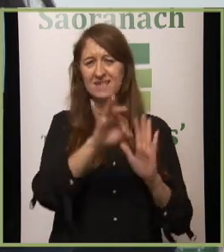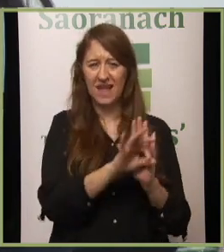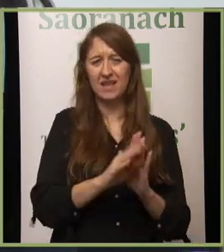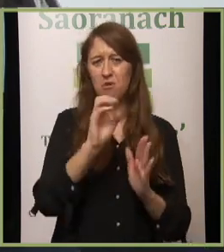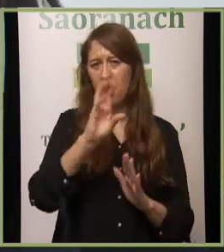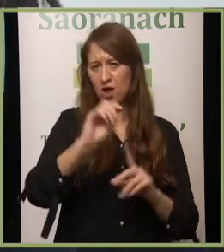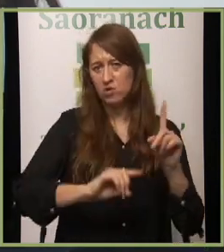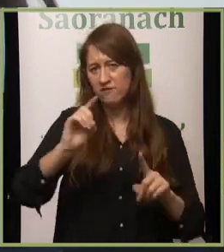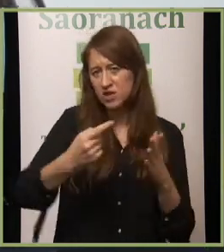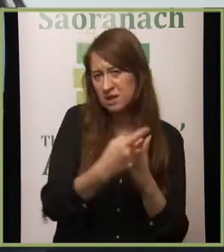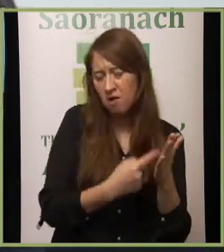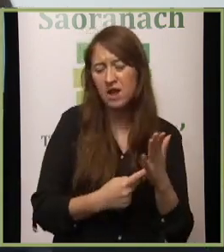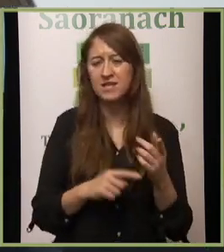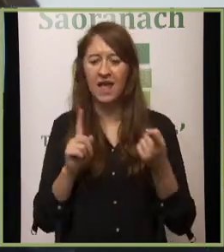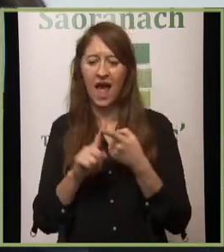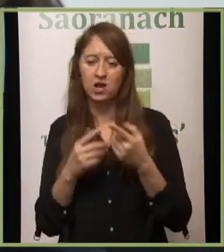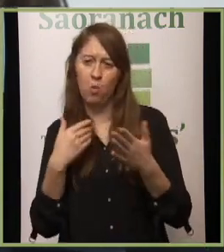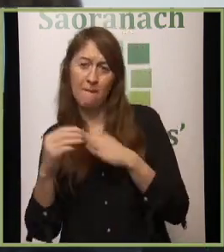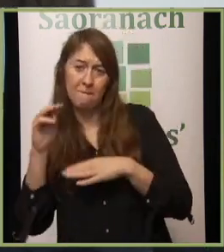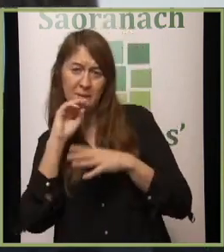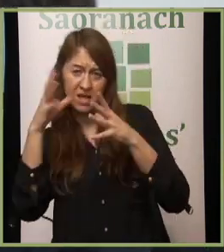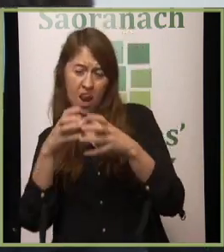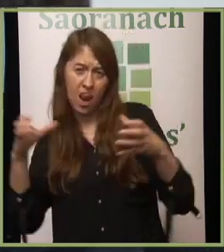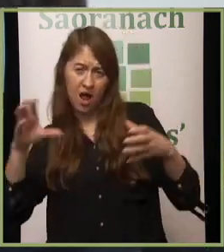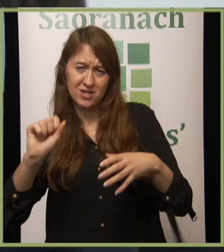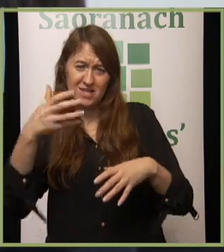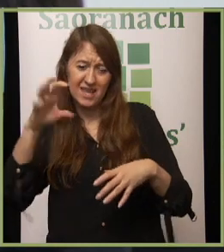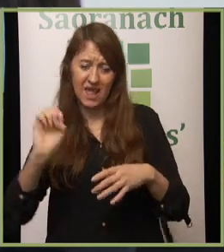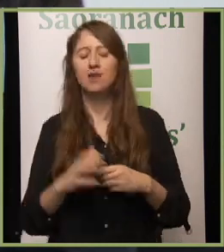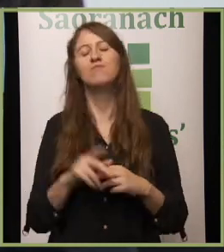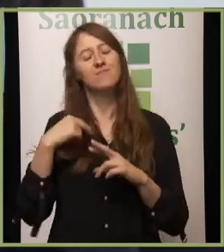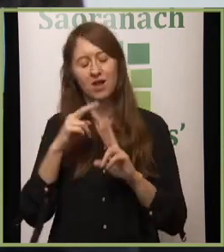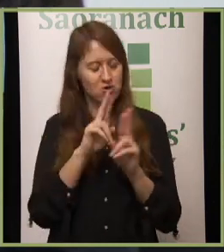there. But that's not policy, they're just recommendations.